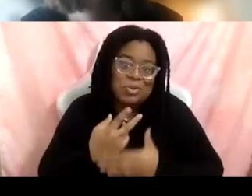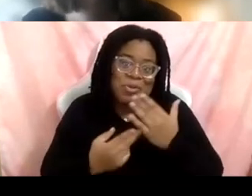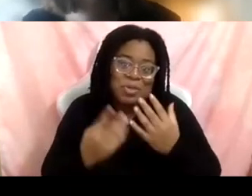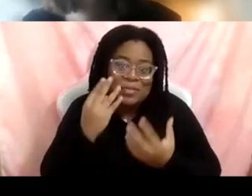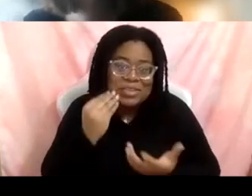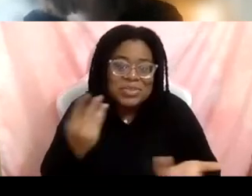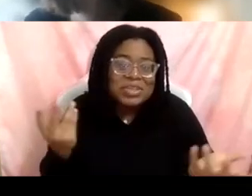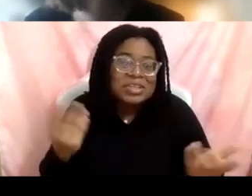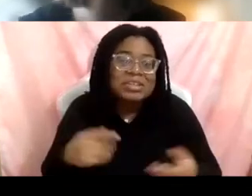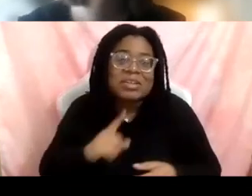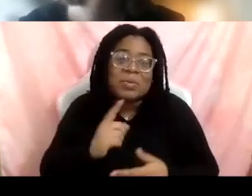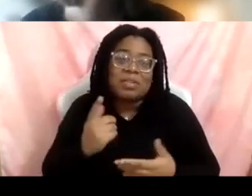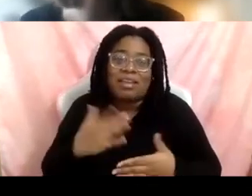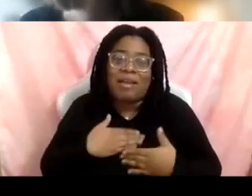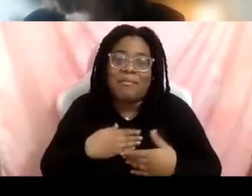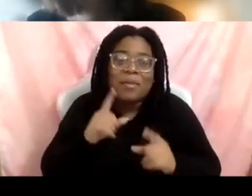and I'm glad that I did it.